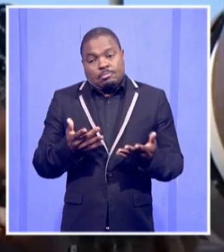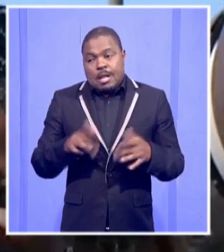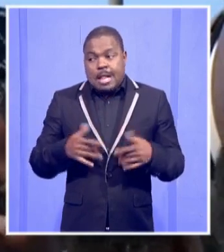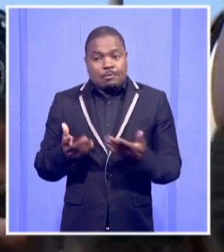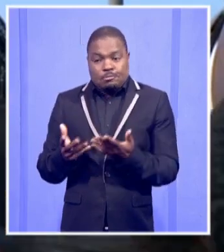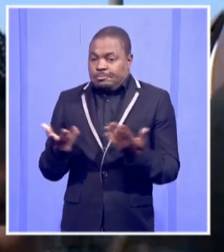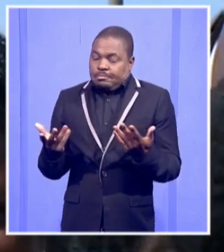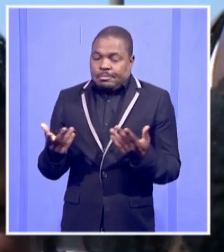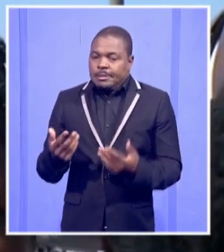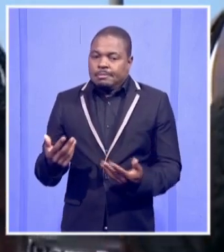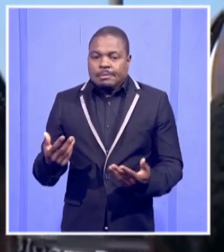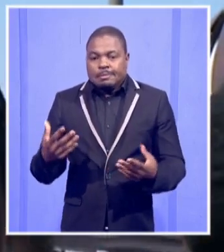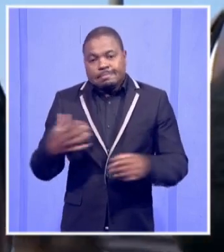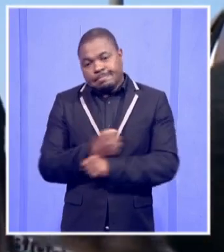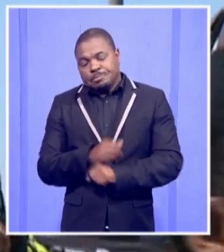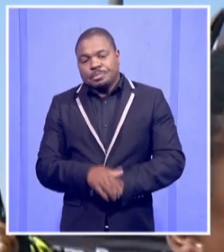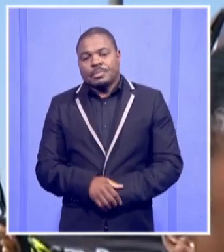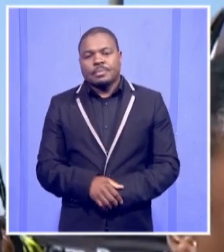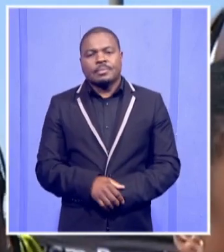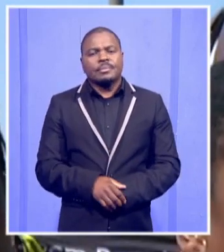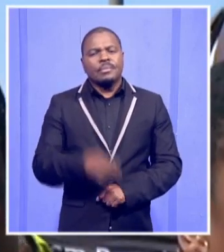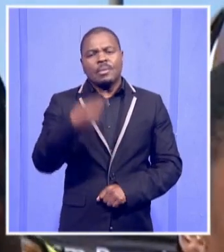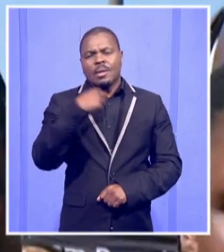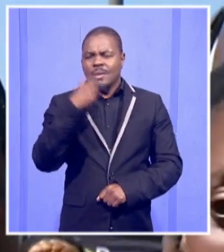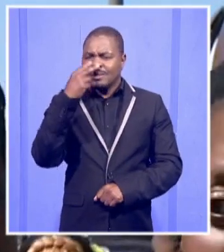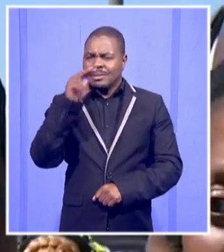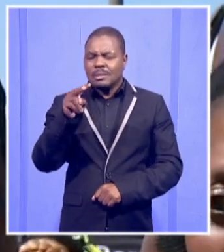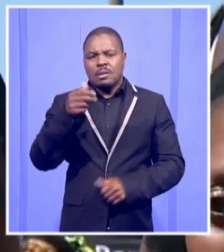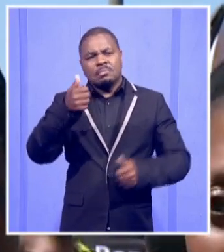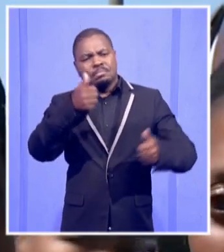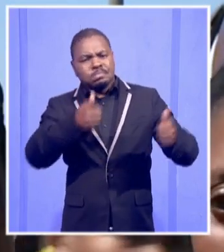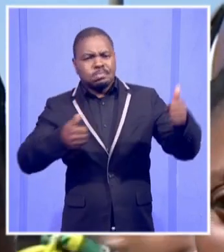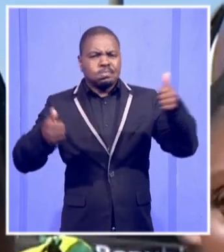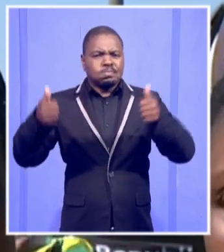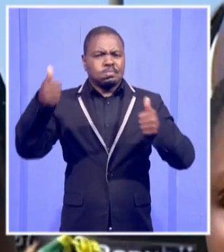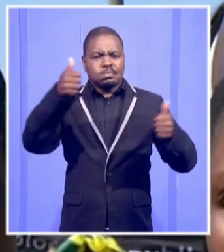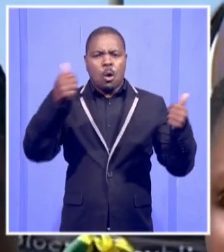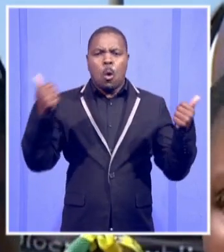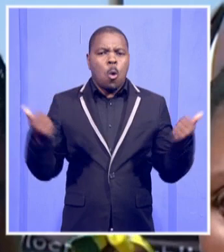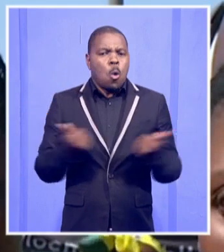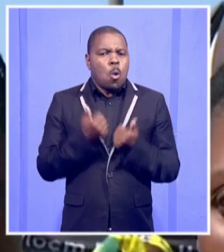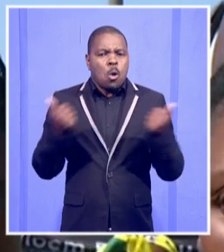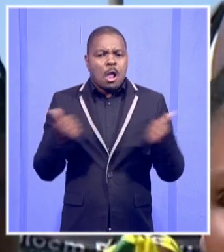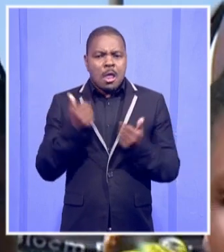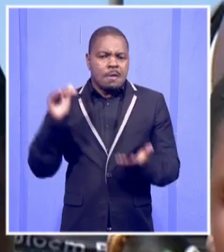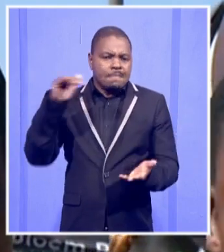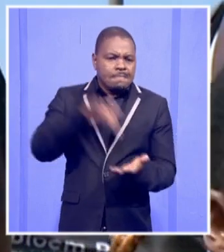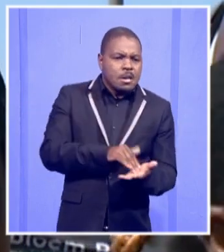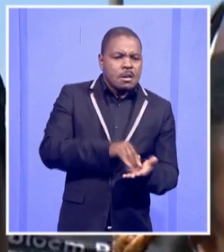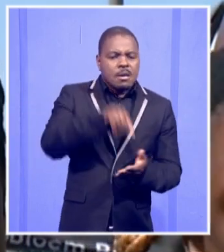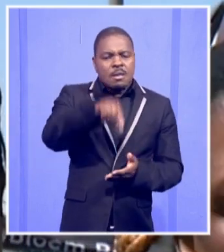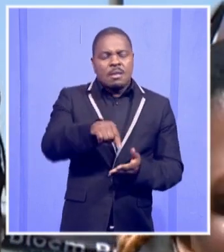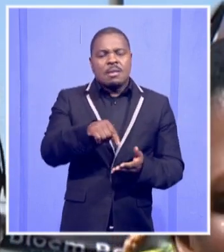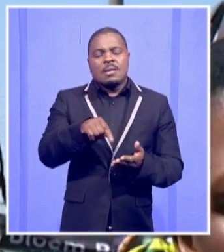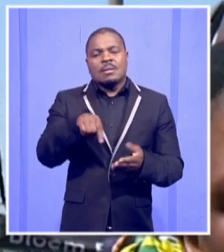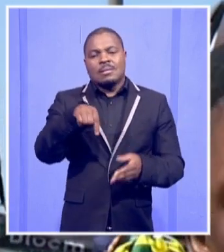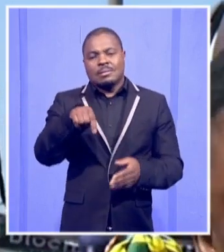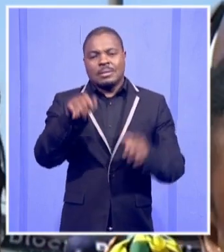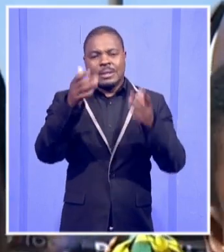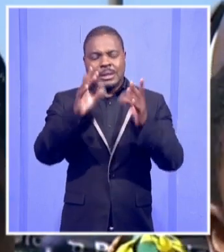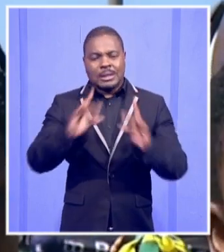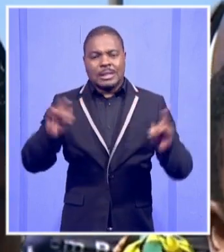unfortunately. I've seen that the dignitaries are already starting to arrive in the stadium. In terms